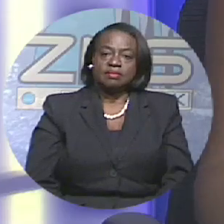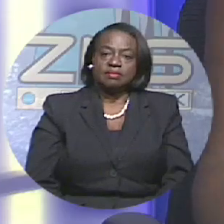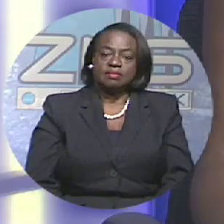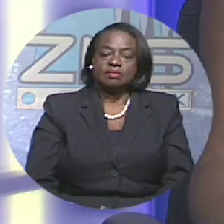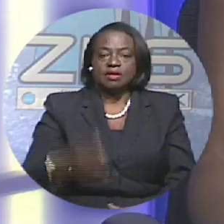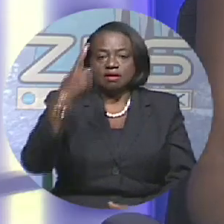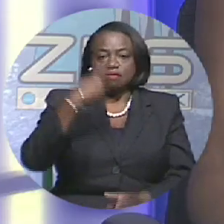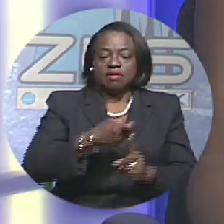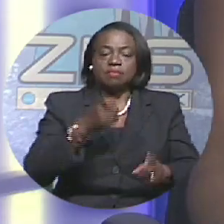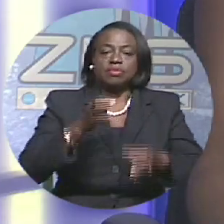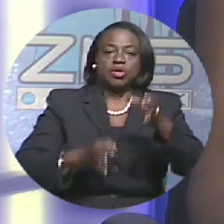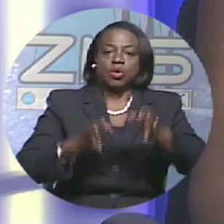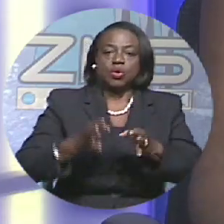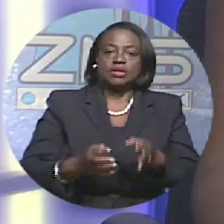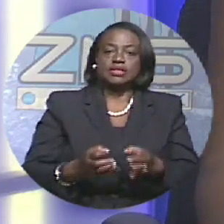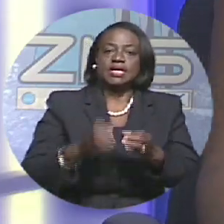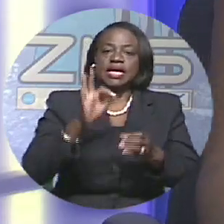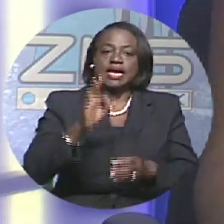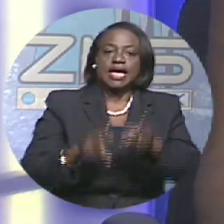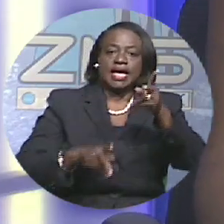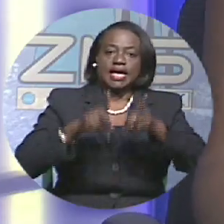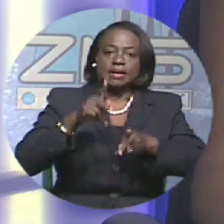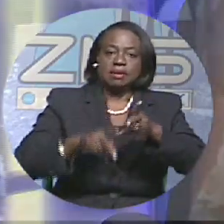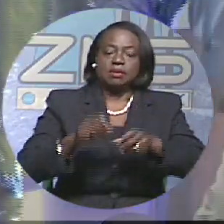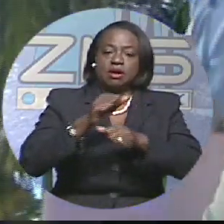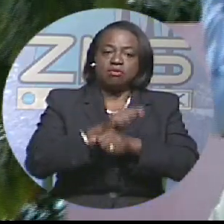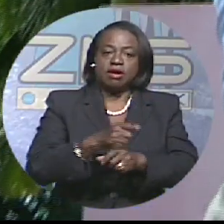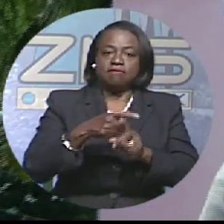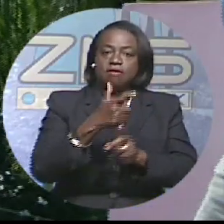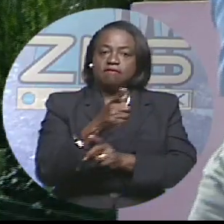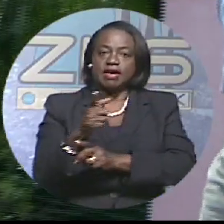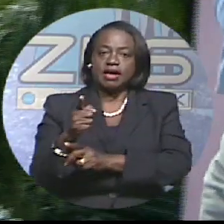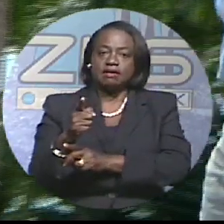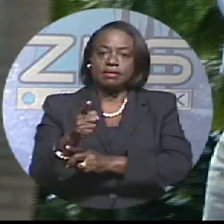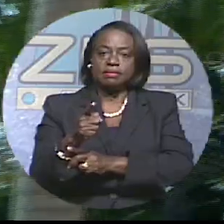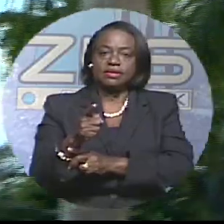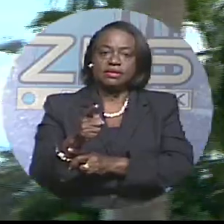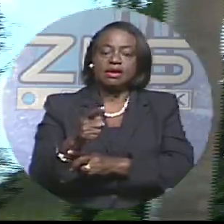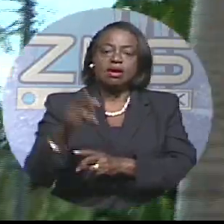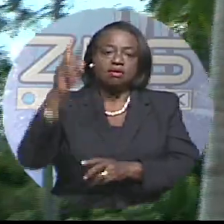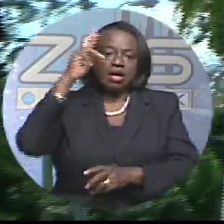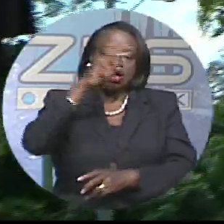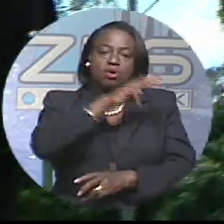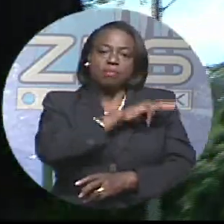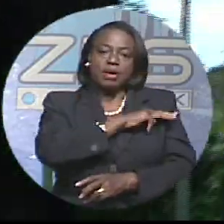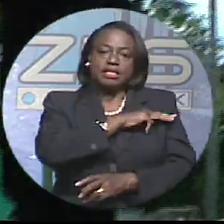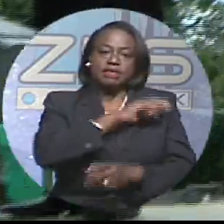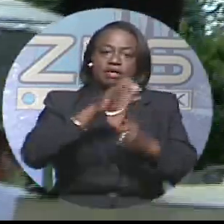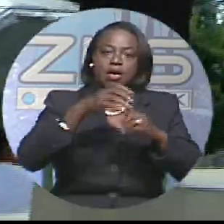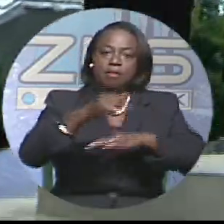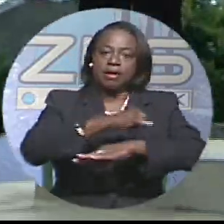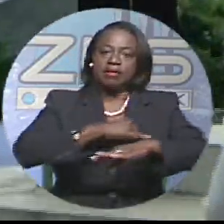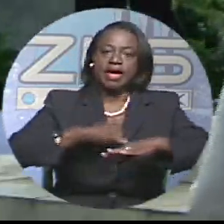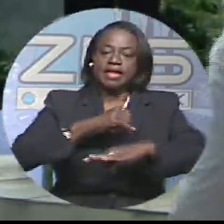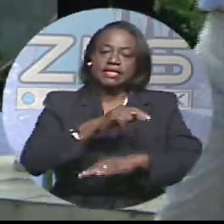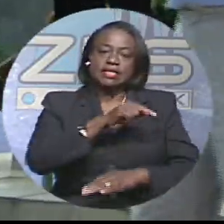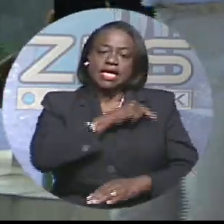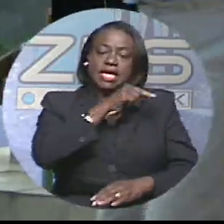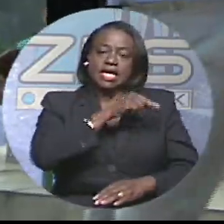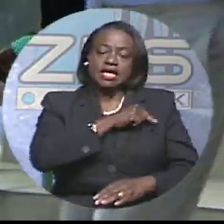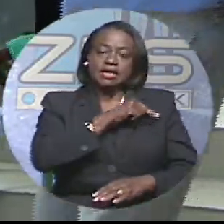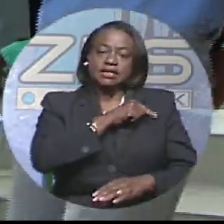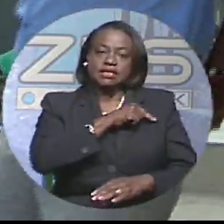From the courts, 9 people were arraigned for firearm-related matters today. Ricardo Major of the Berry Islands pleaded guilty to his possession of a